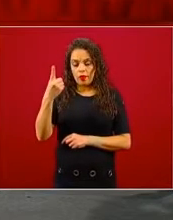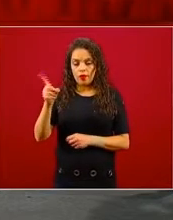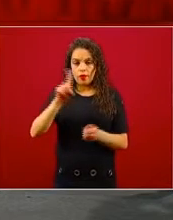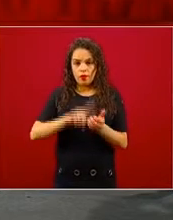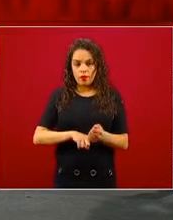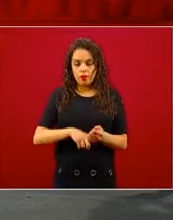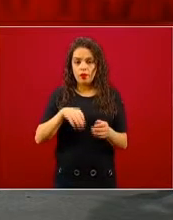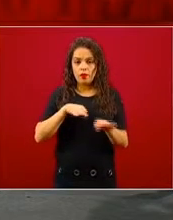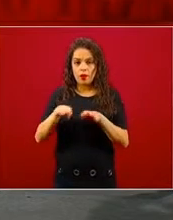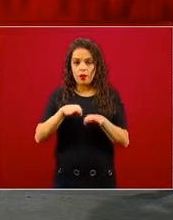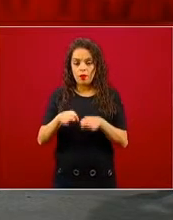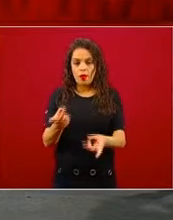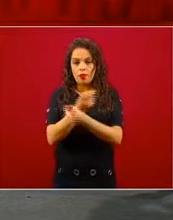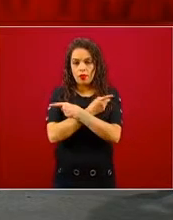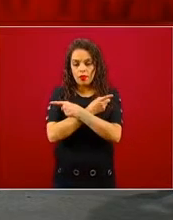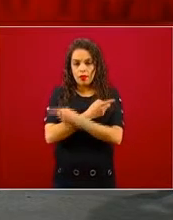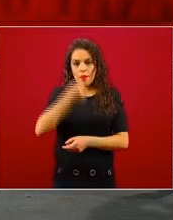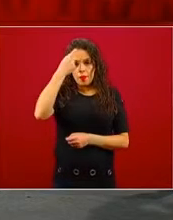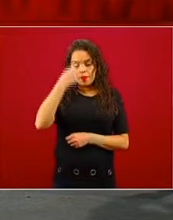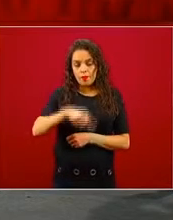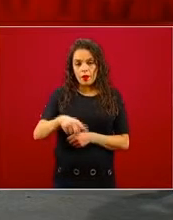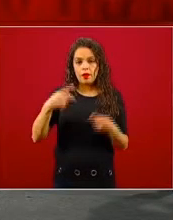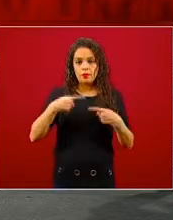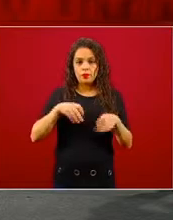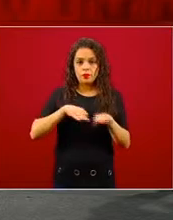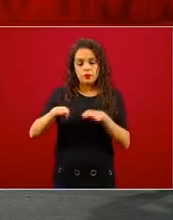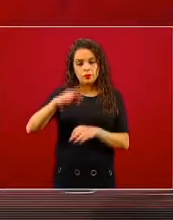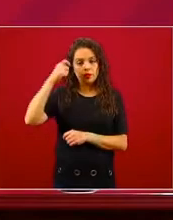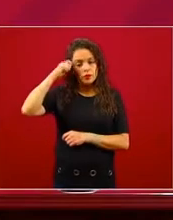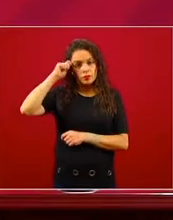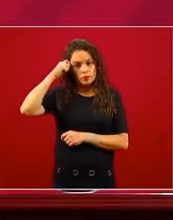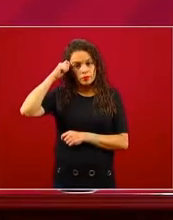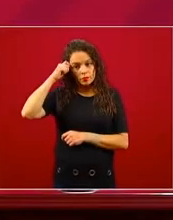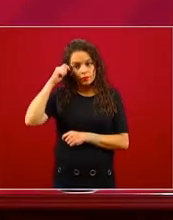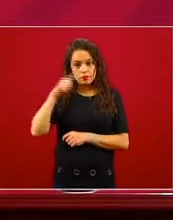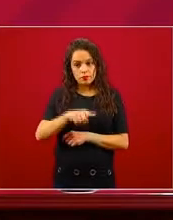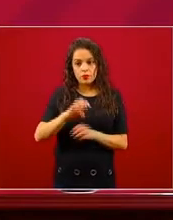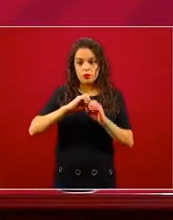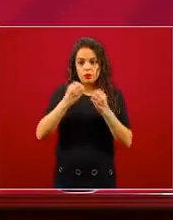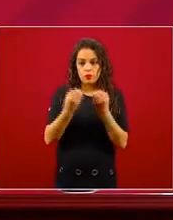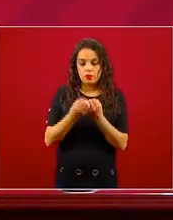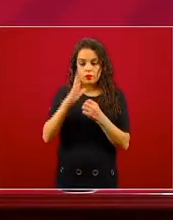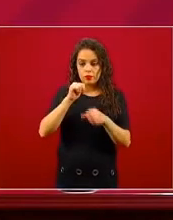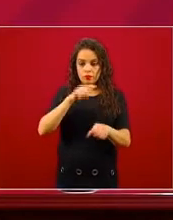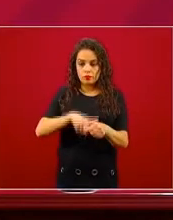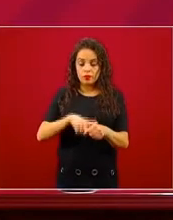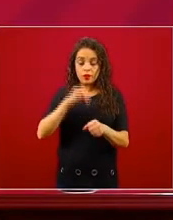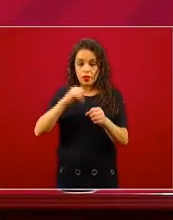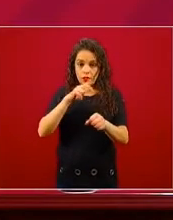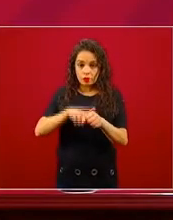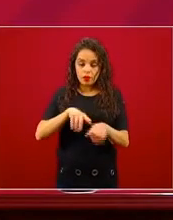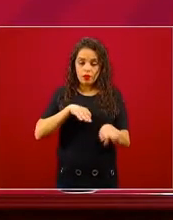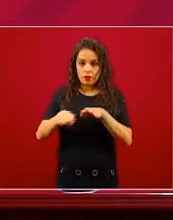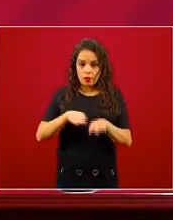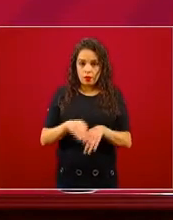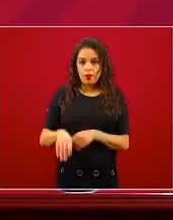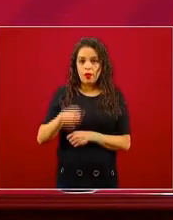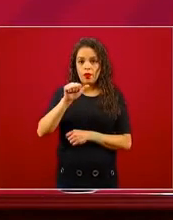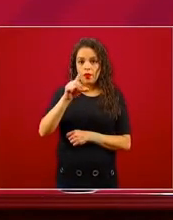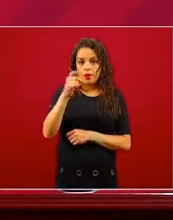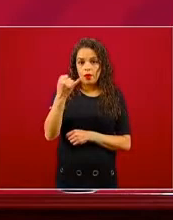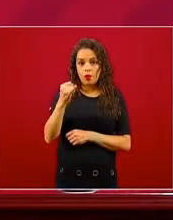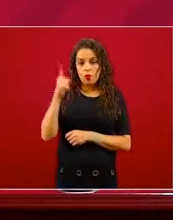and as well as the Convention 189 for domestic workers, and that's of the International